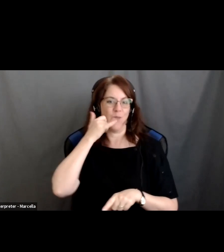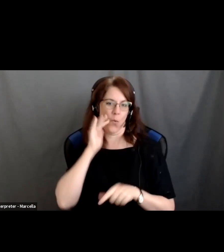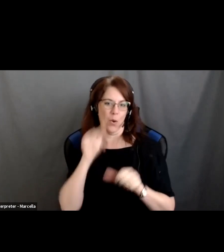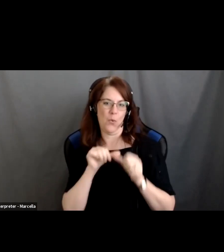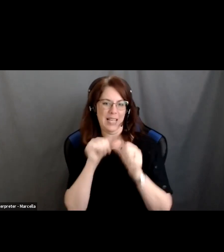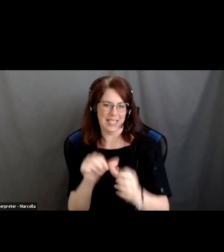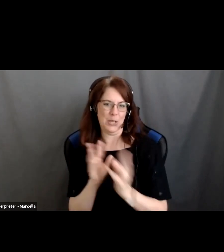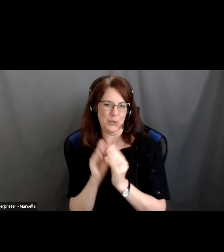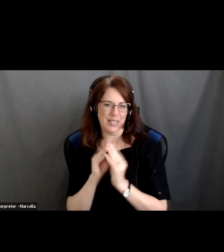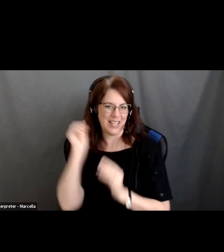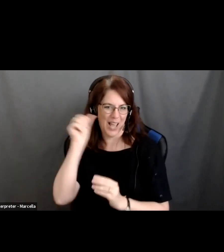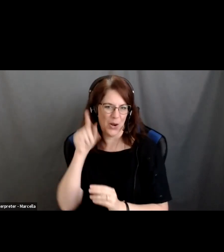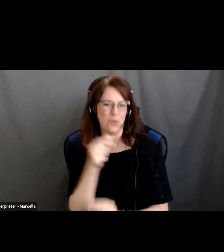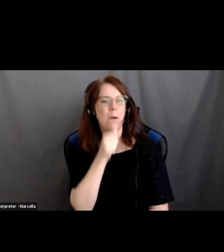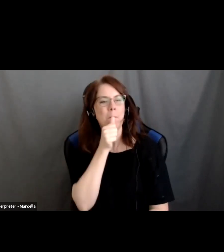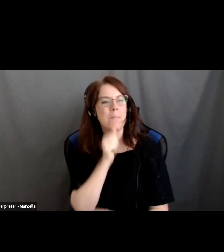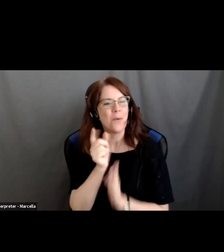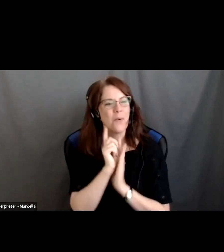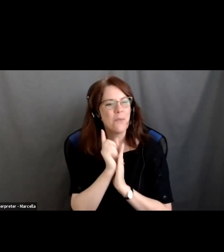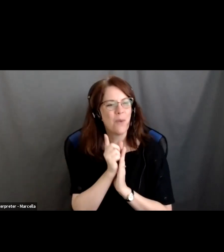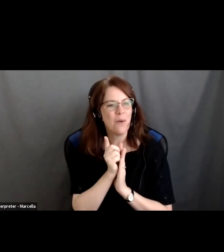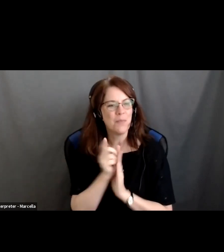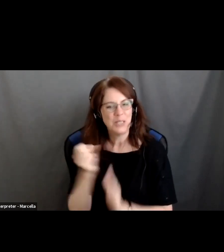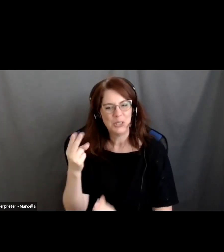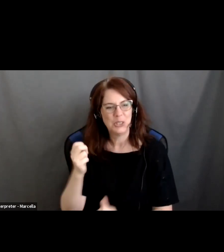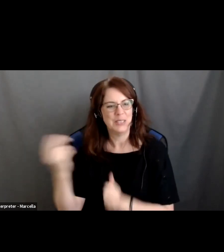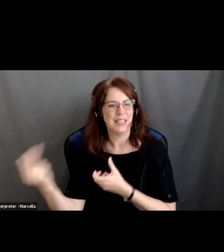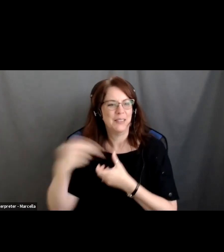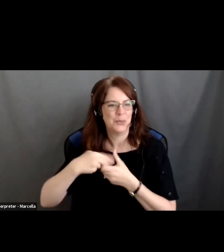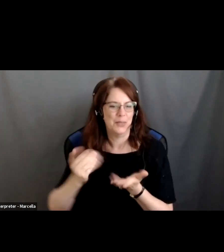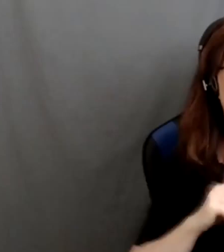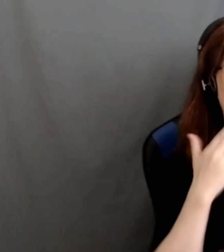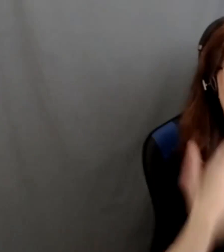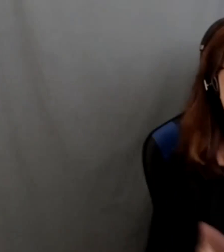the session just audio. So bear with us just a minute so she can get logged back in.